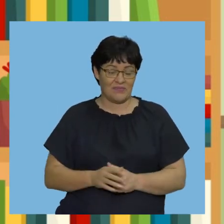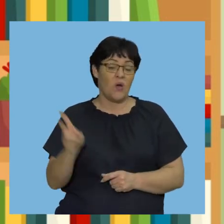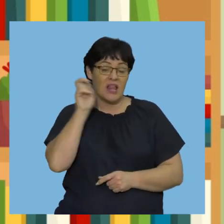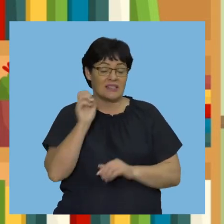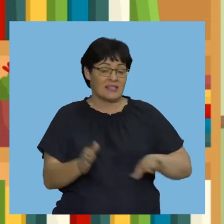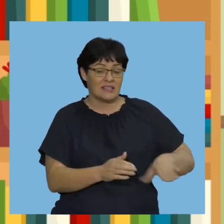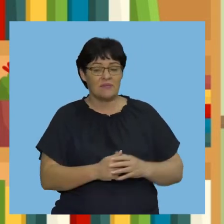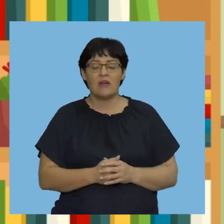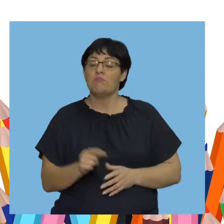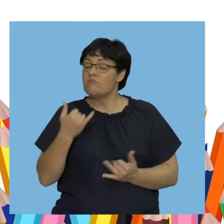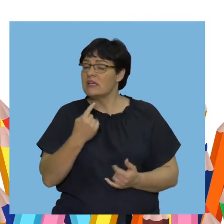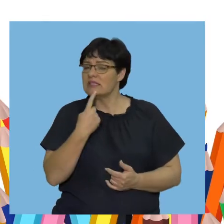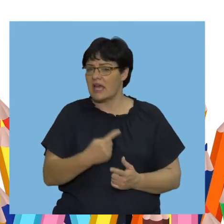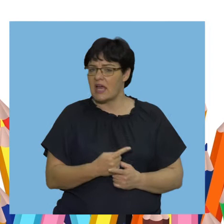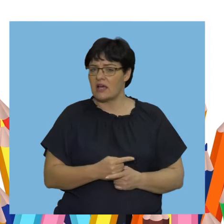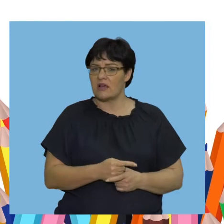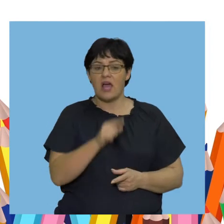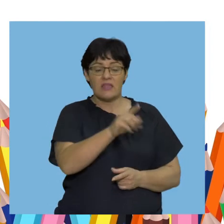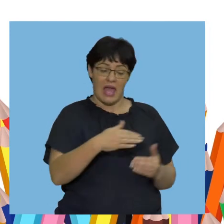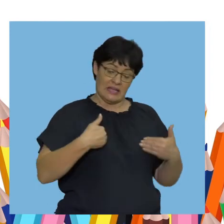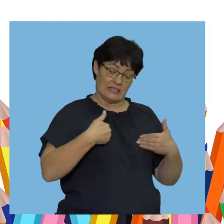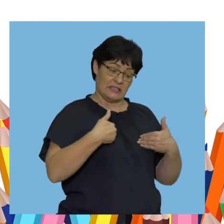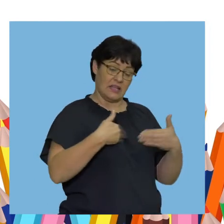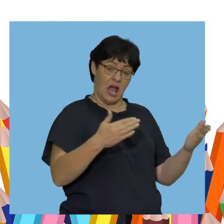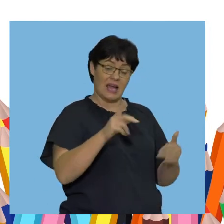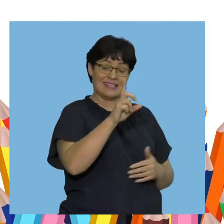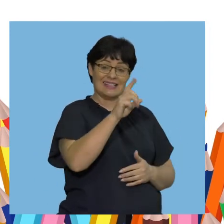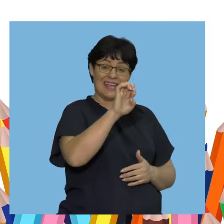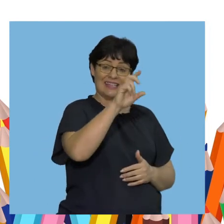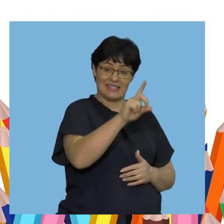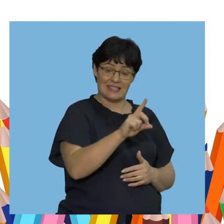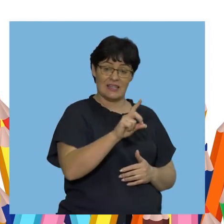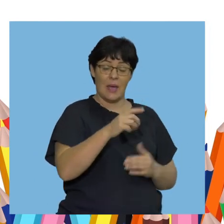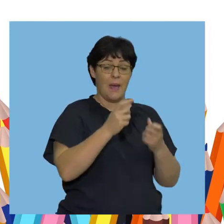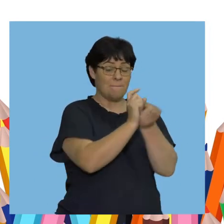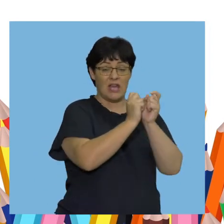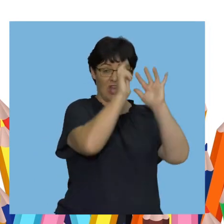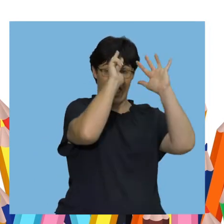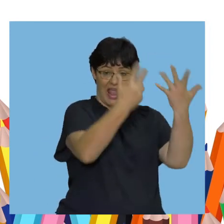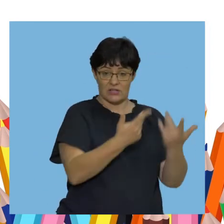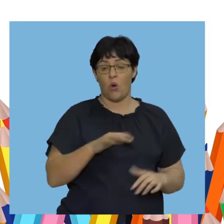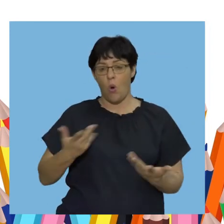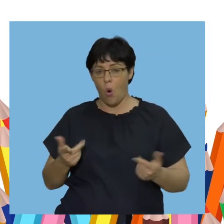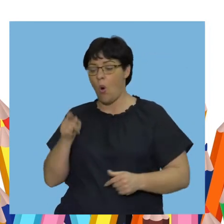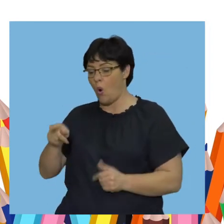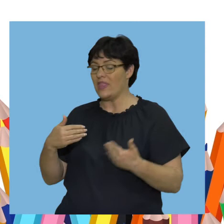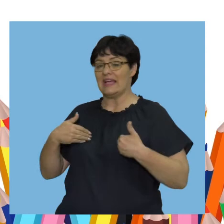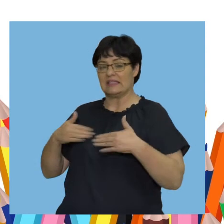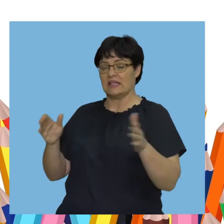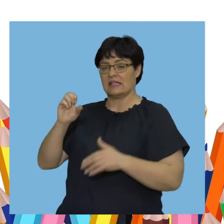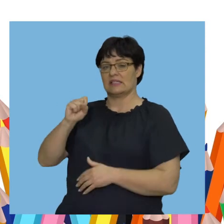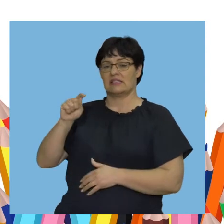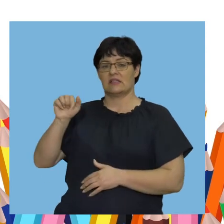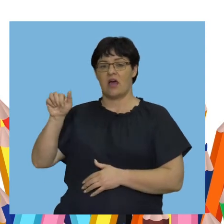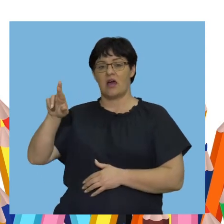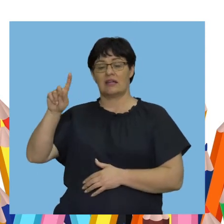one. Do I say, they start the match at 8 o'clock? Or do I say, they start